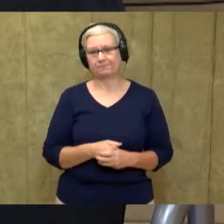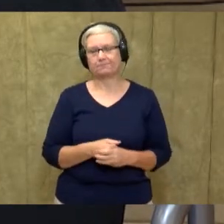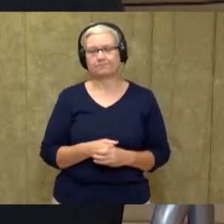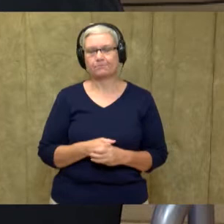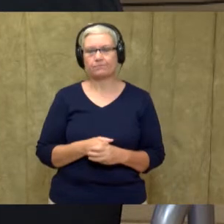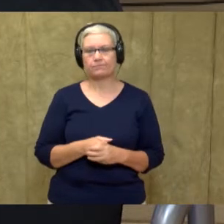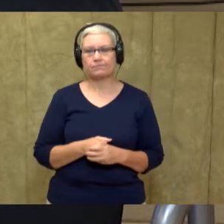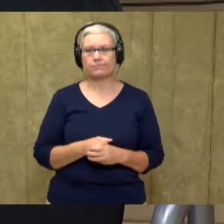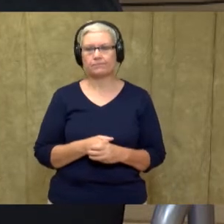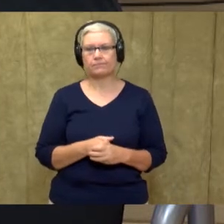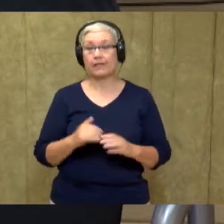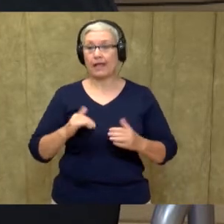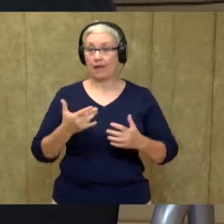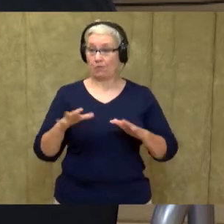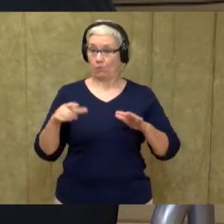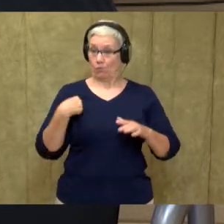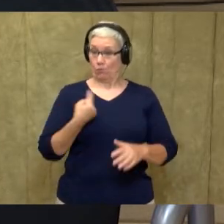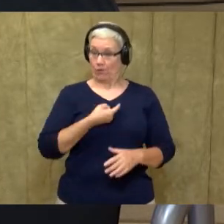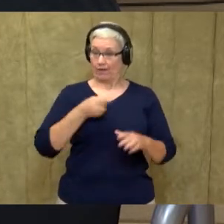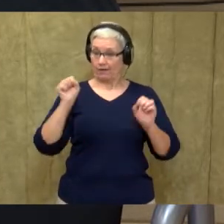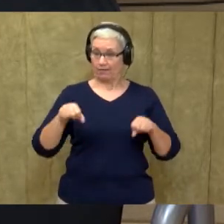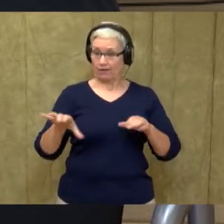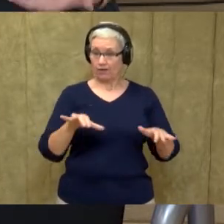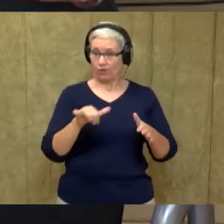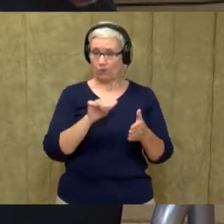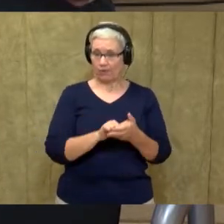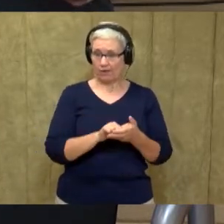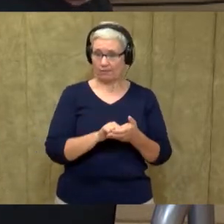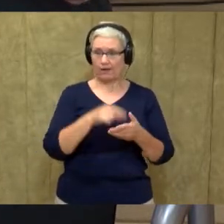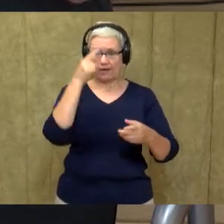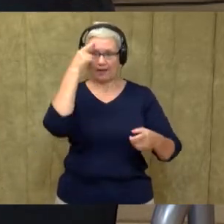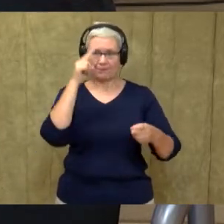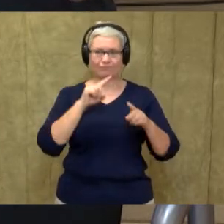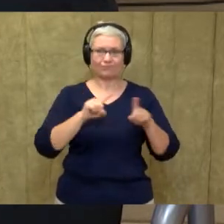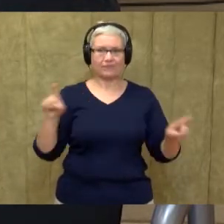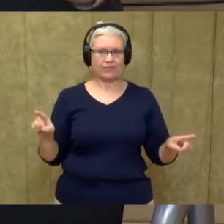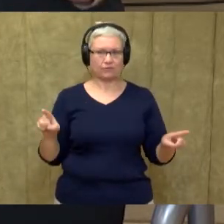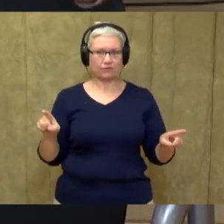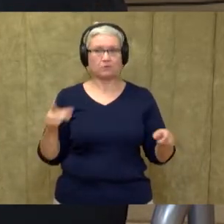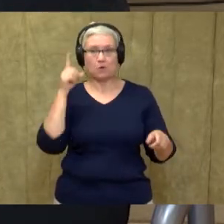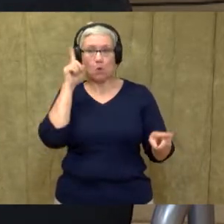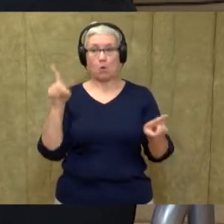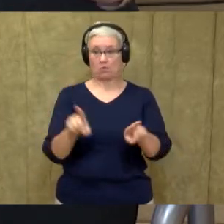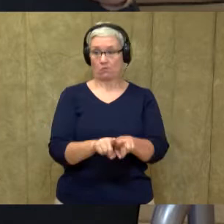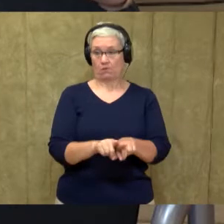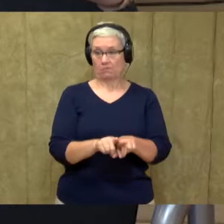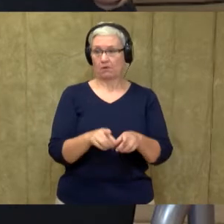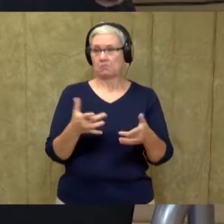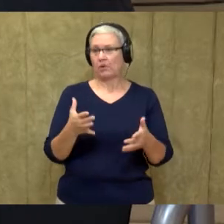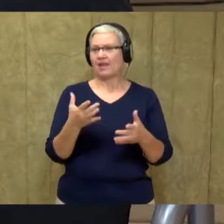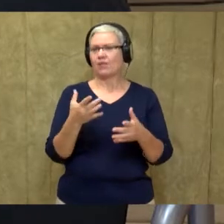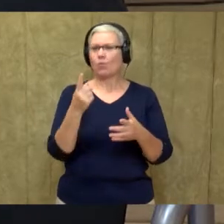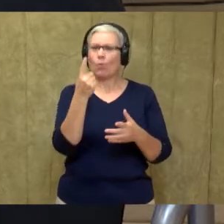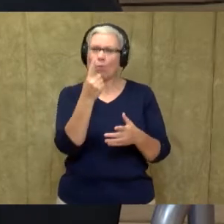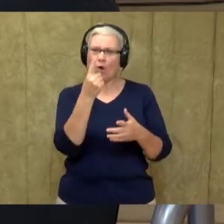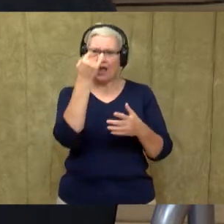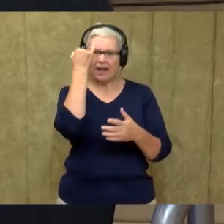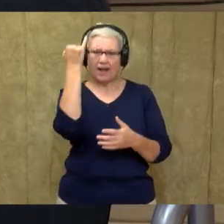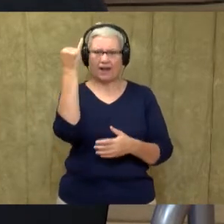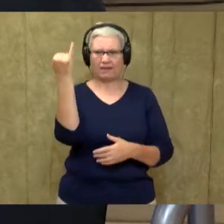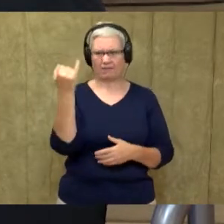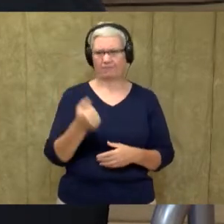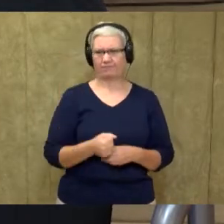look at how we do that and how we show disagreement or agreement with a certain idea, and how